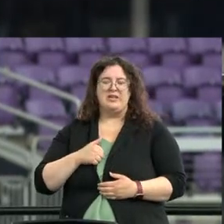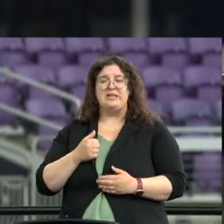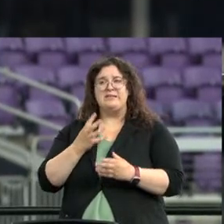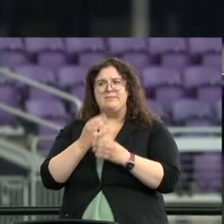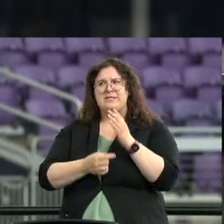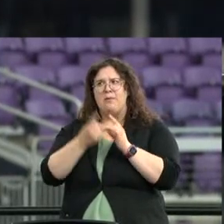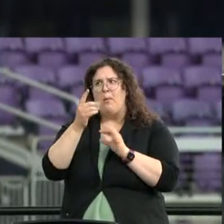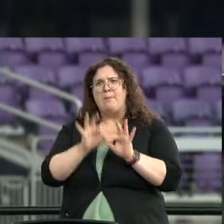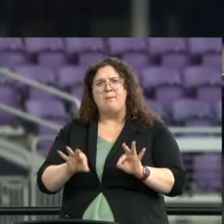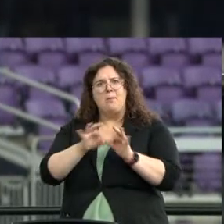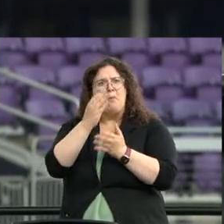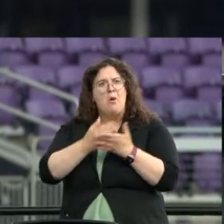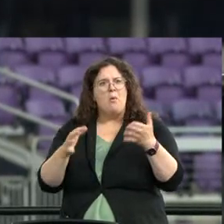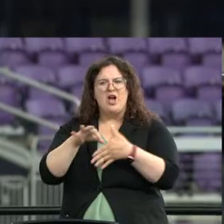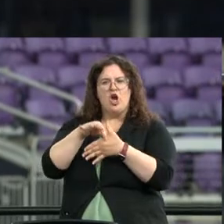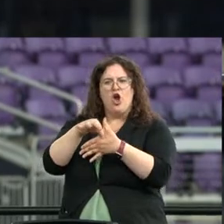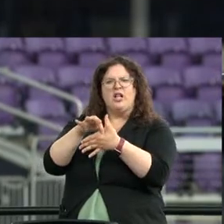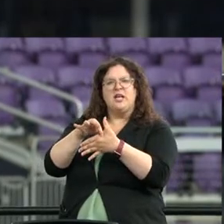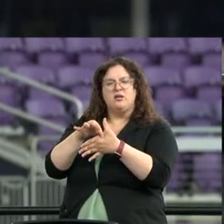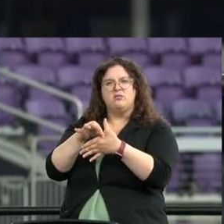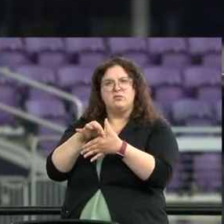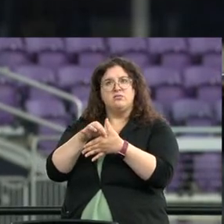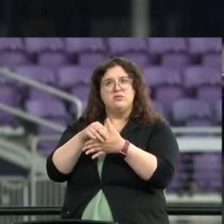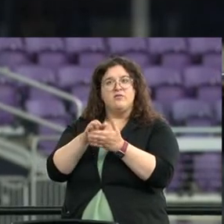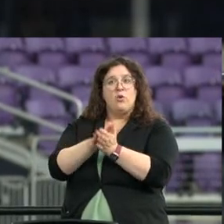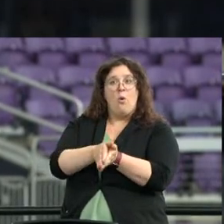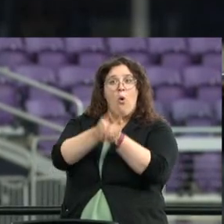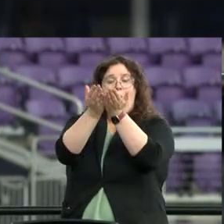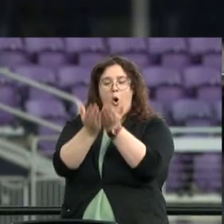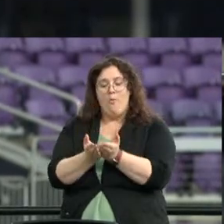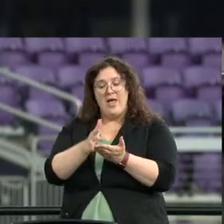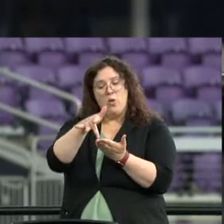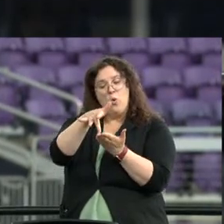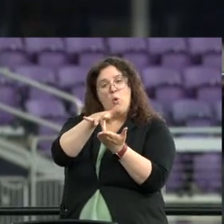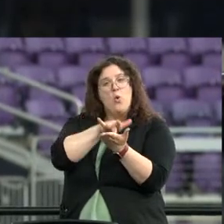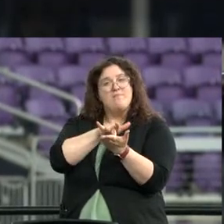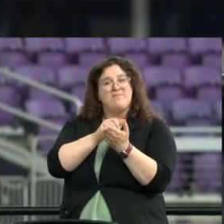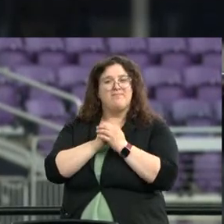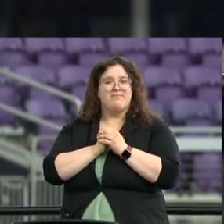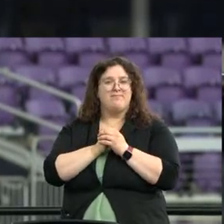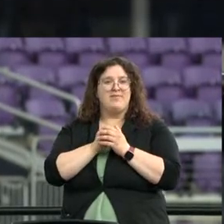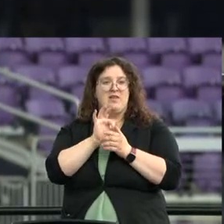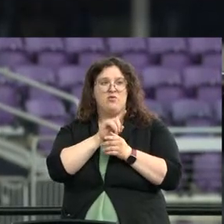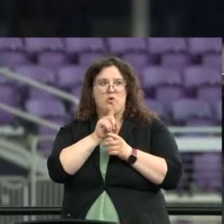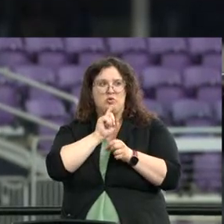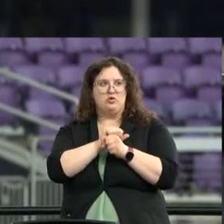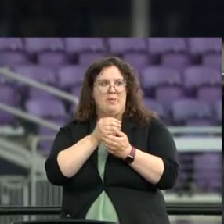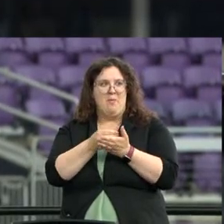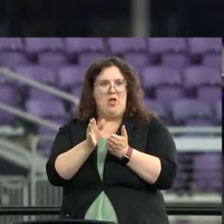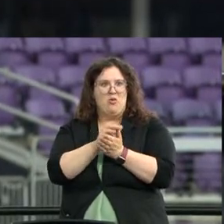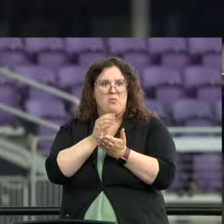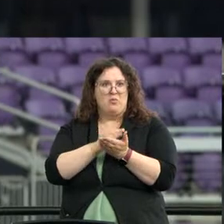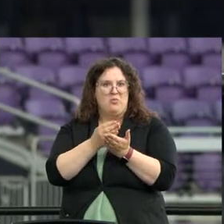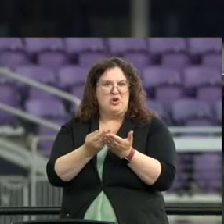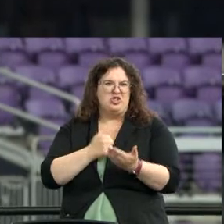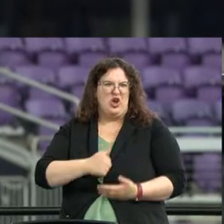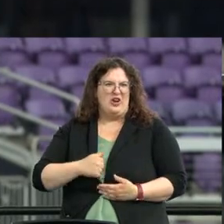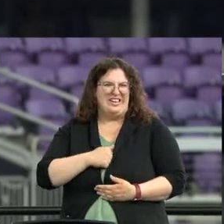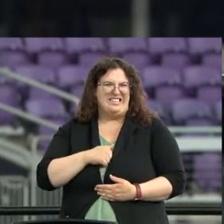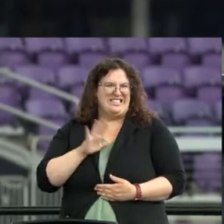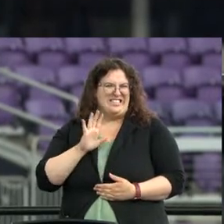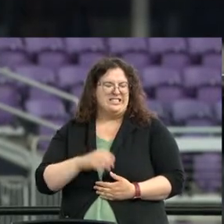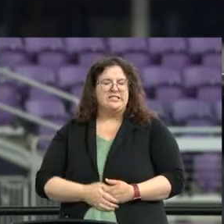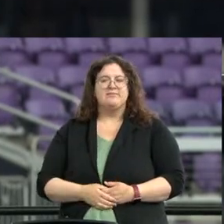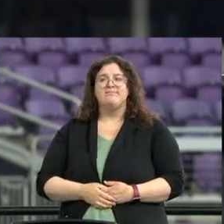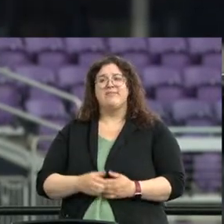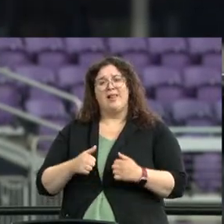element, content. I know this may come as a shock to you, particularly those who have actually purchased the book. Life is a